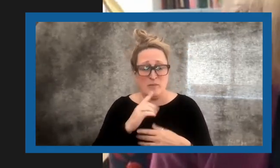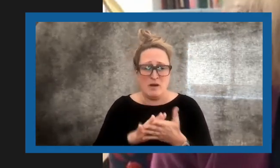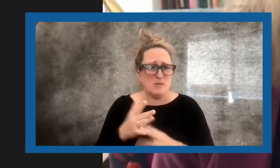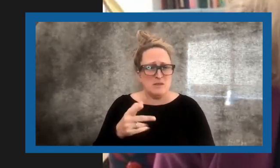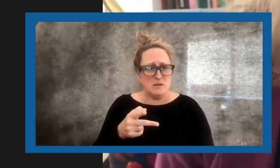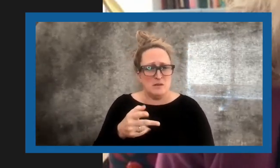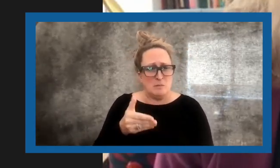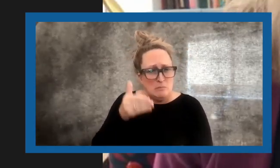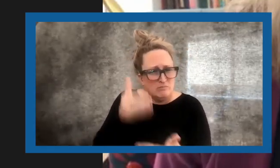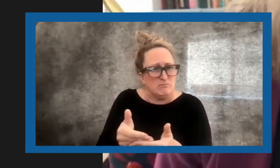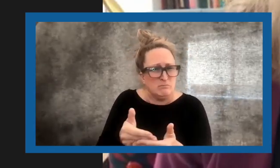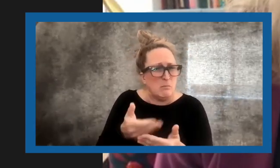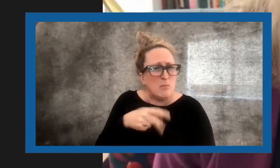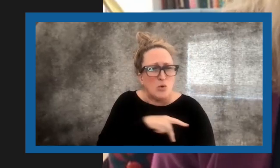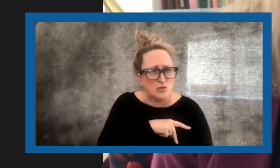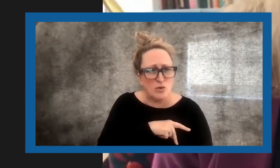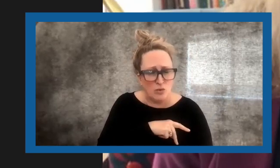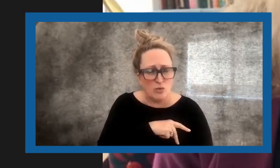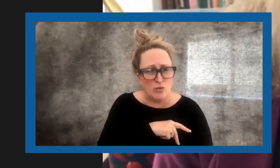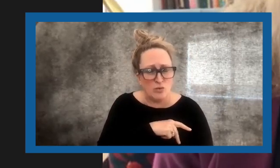personal situation.